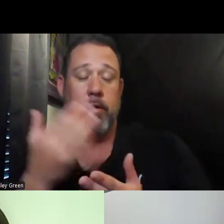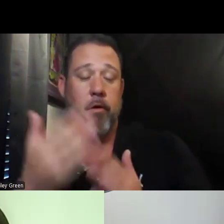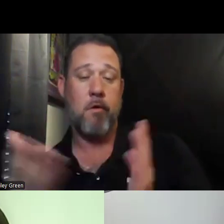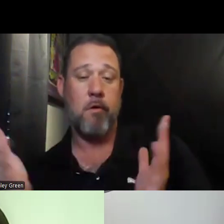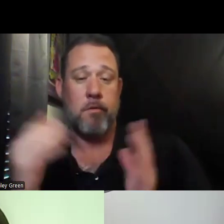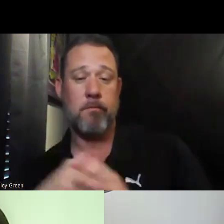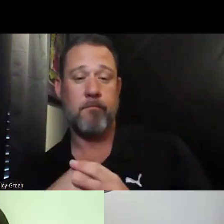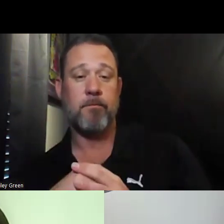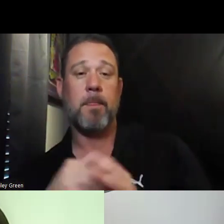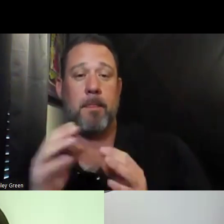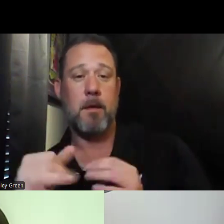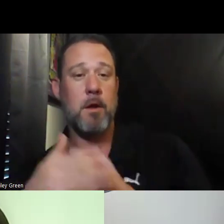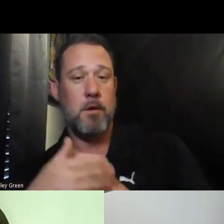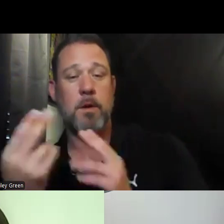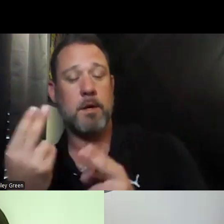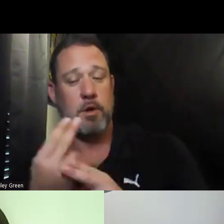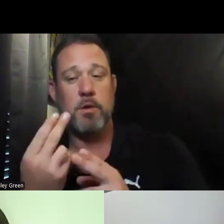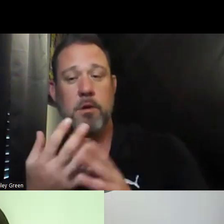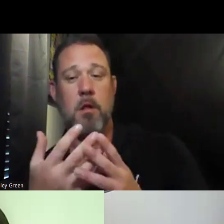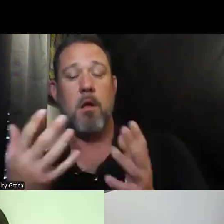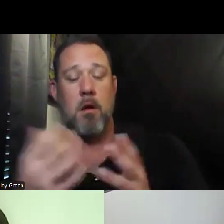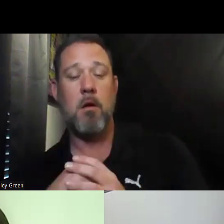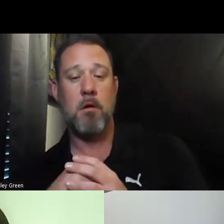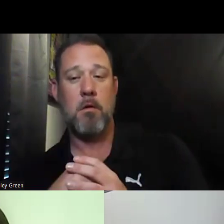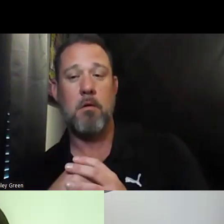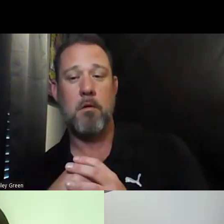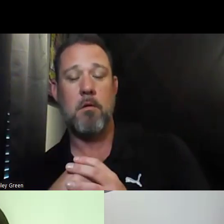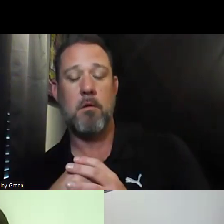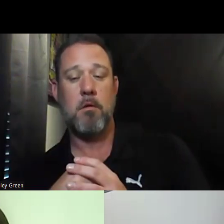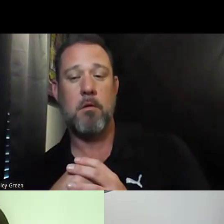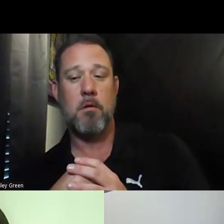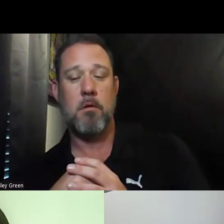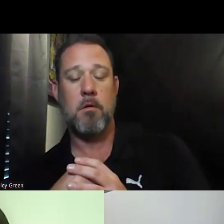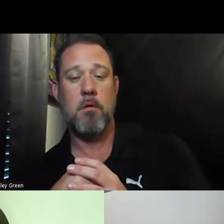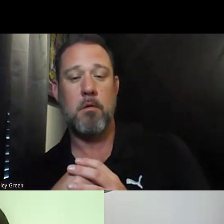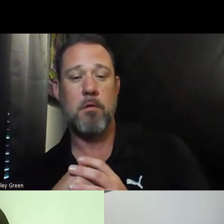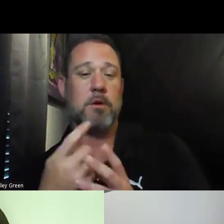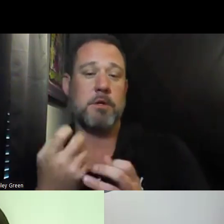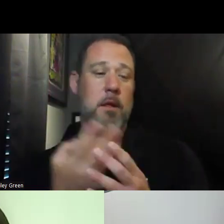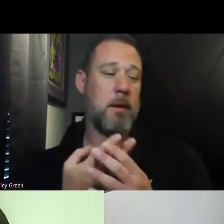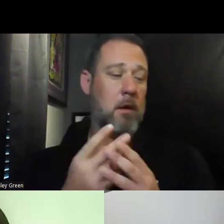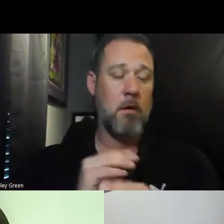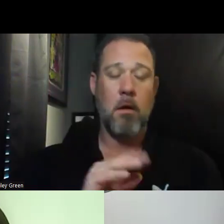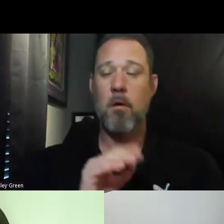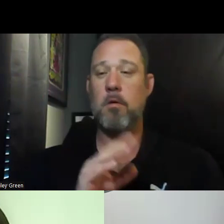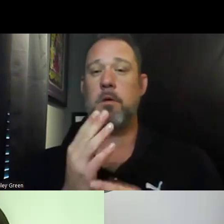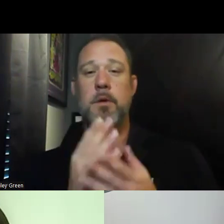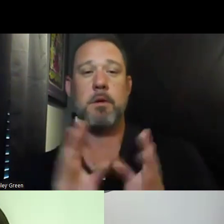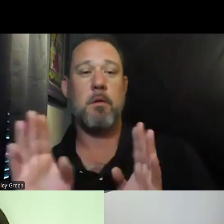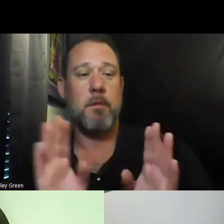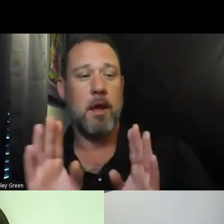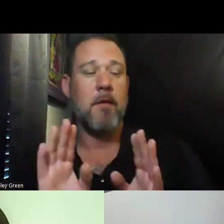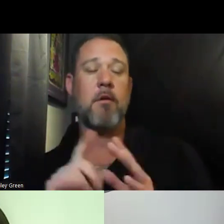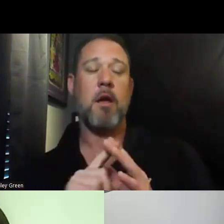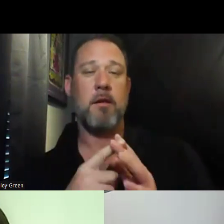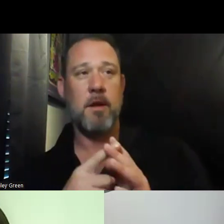county really, we used it quite a bit, along with, just the peer counseling, but also some behavior